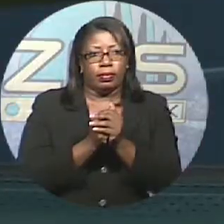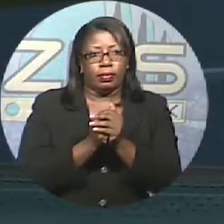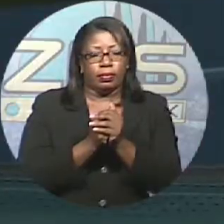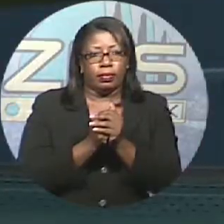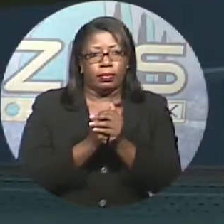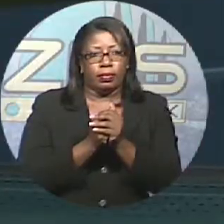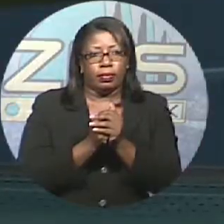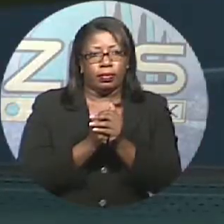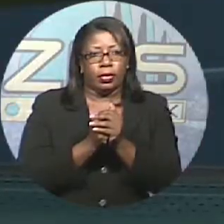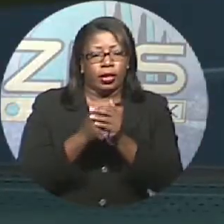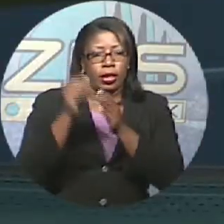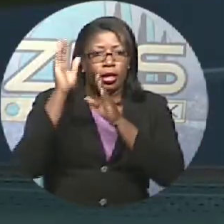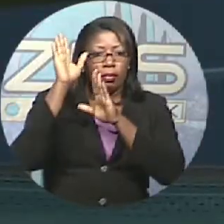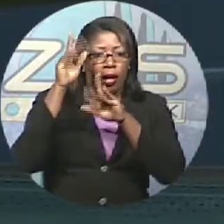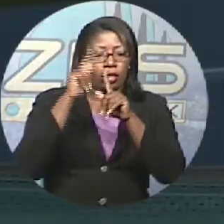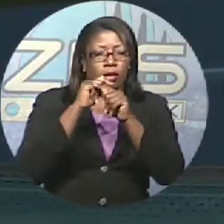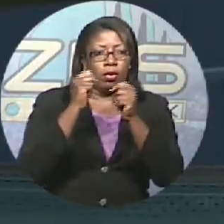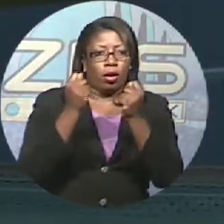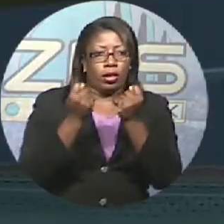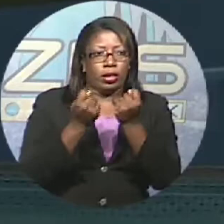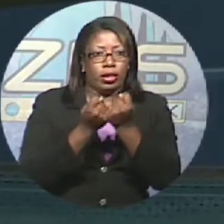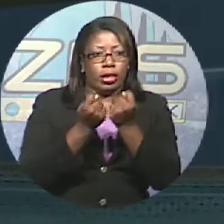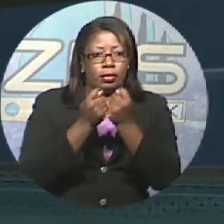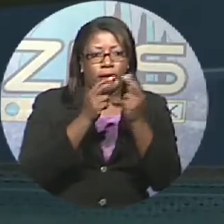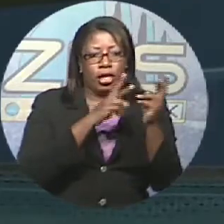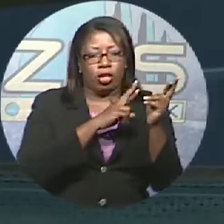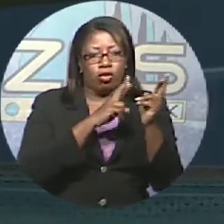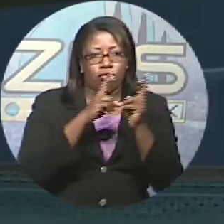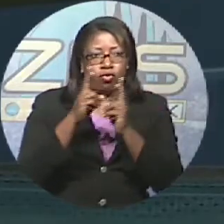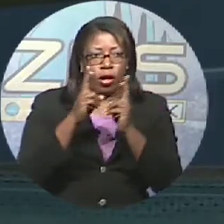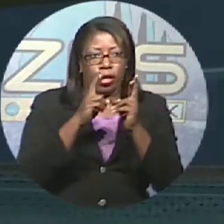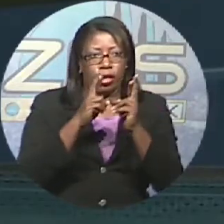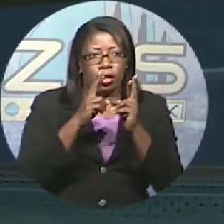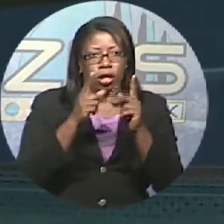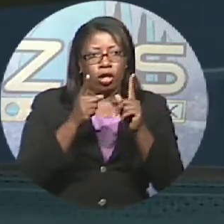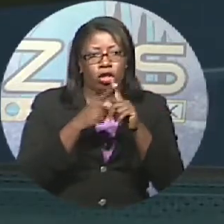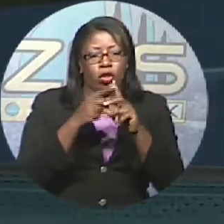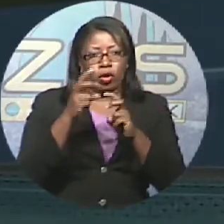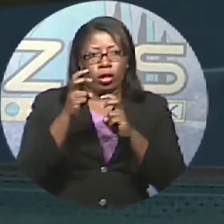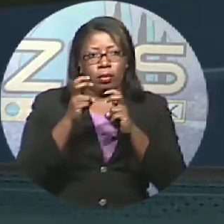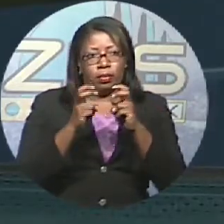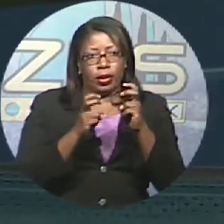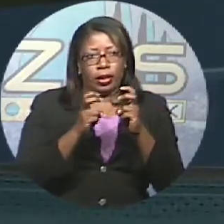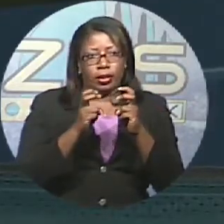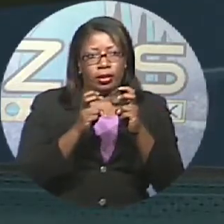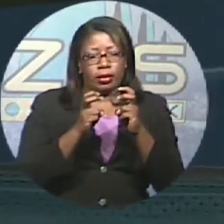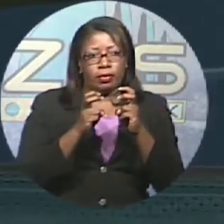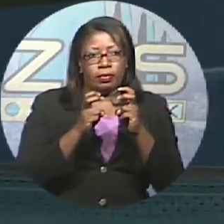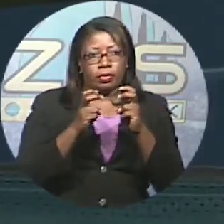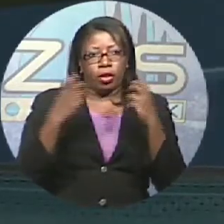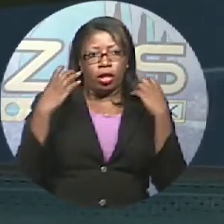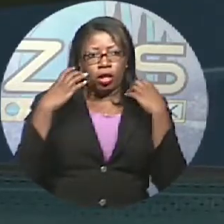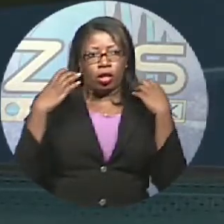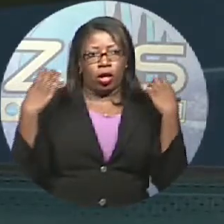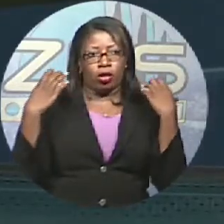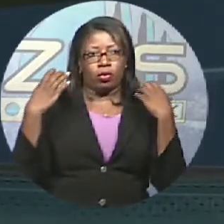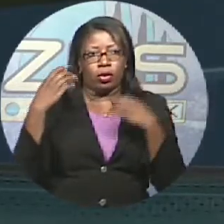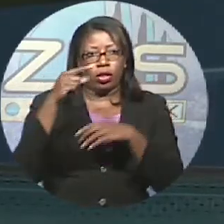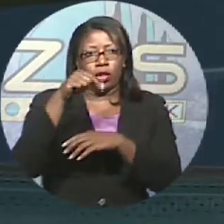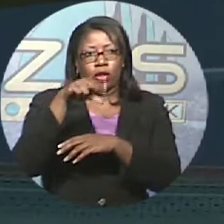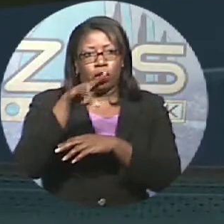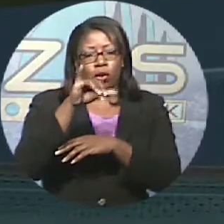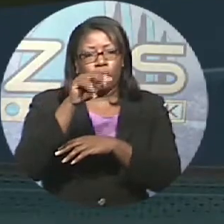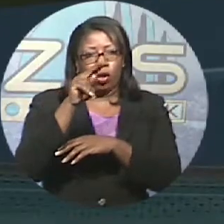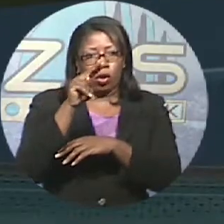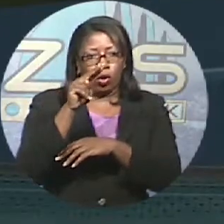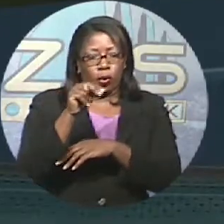Women's national basketball team is gearing up to compete in the Caribbean Championships this summer. Head coach Yolette McPhee-McQuinn, she's now in town, and she's happy